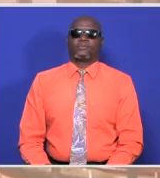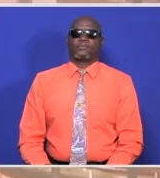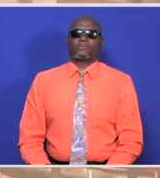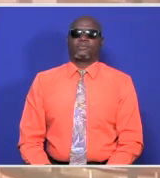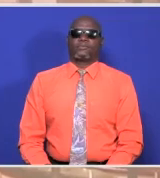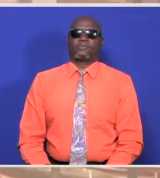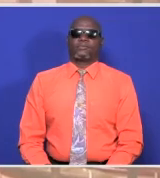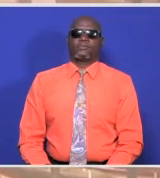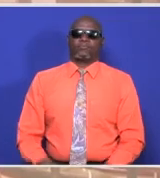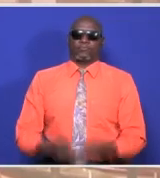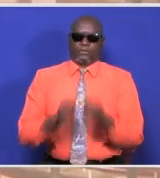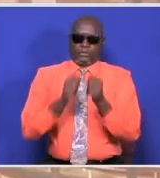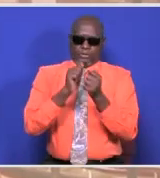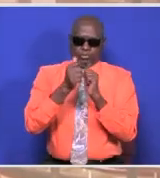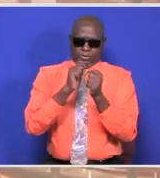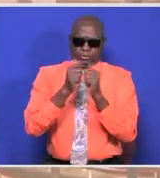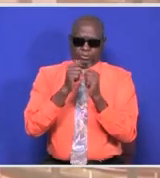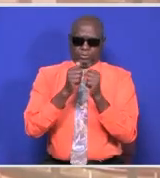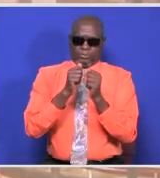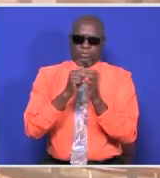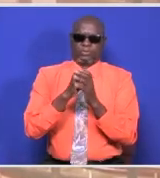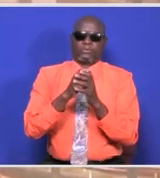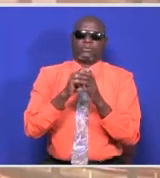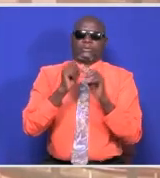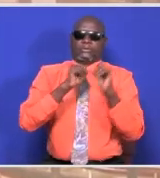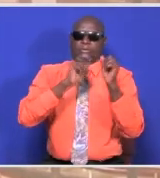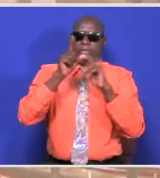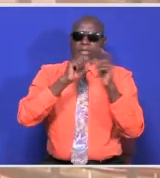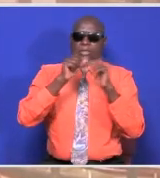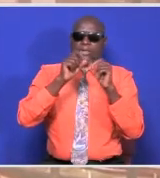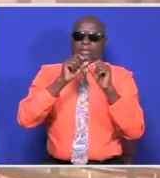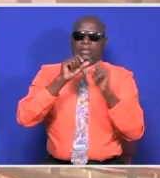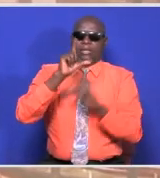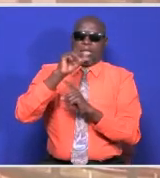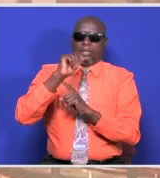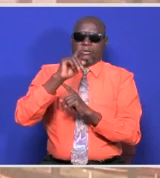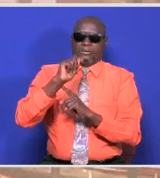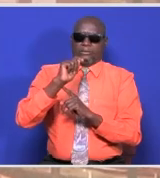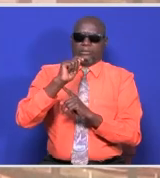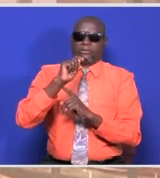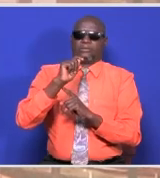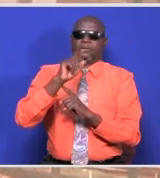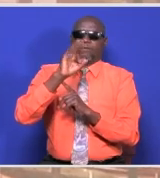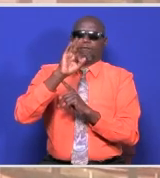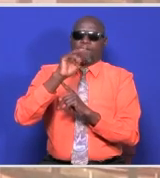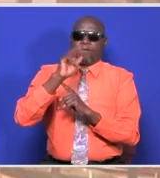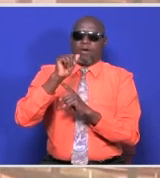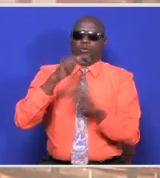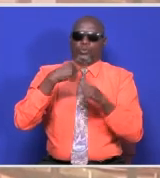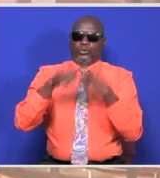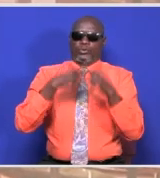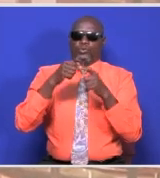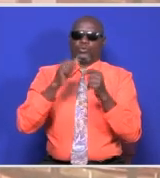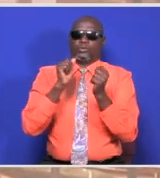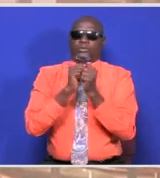Na mtazamaji, michezoni ni kwamba Junior Starlets wanaendelea na maandalizi ya FIFA la wanawake wenye umri wa chini ya miaka 17